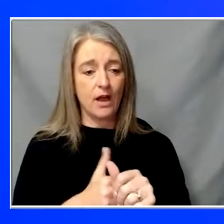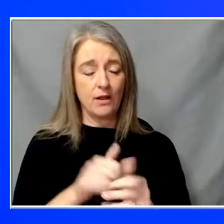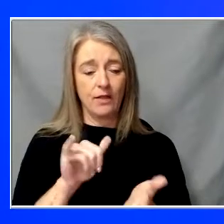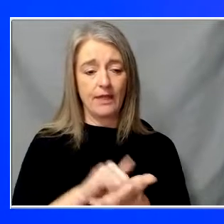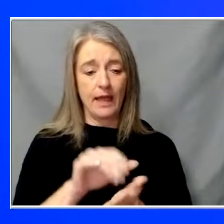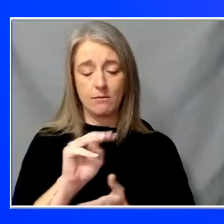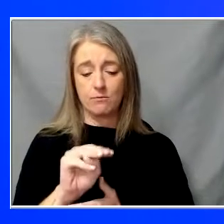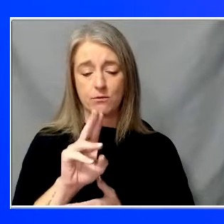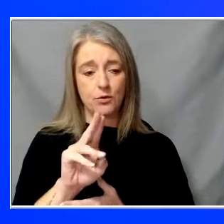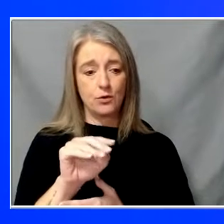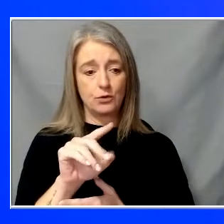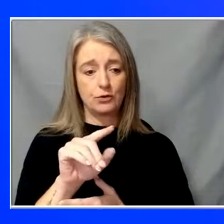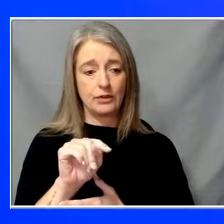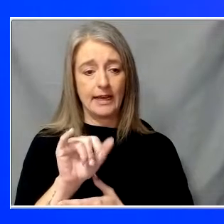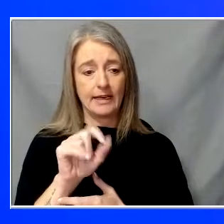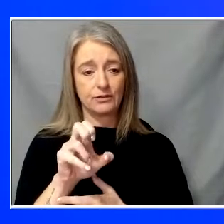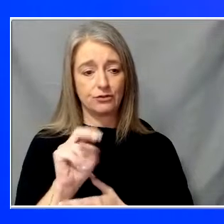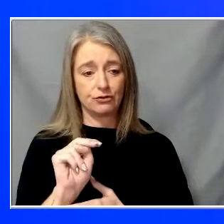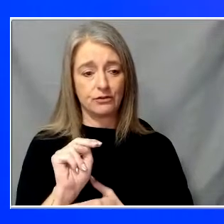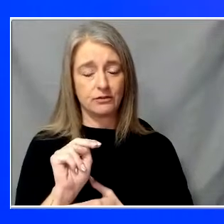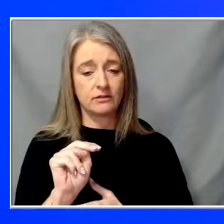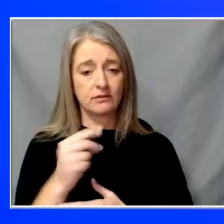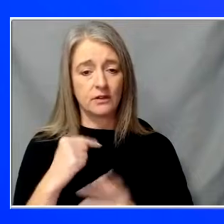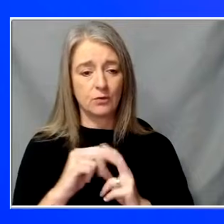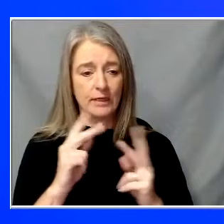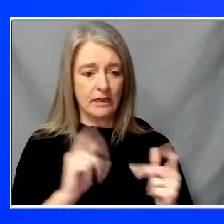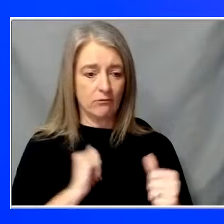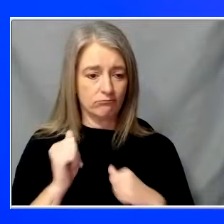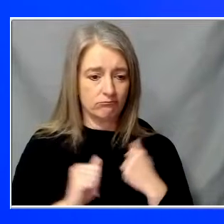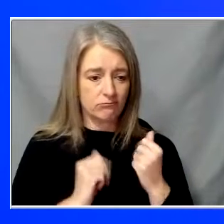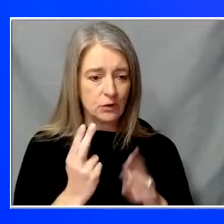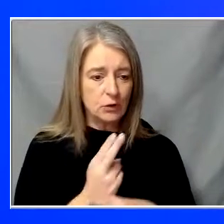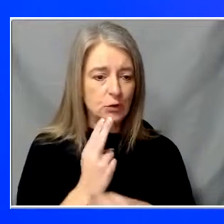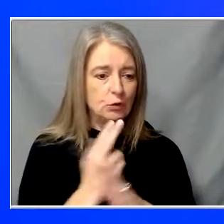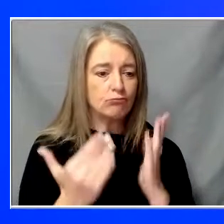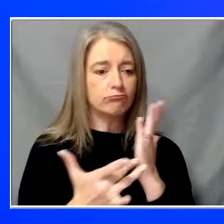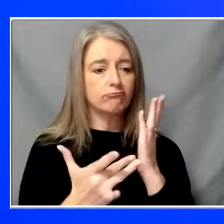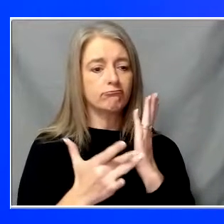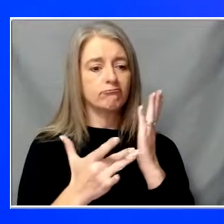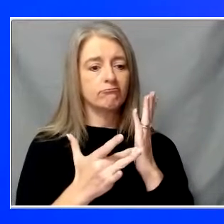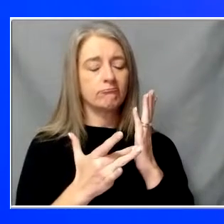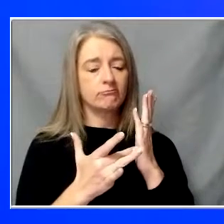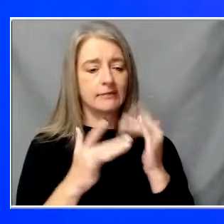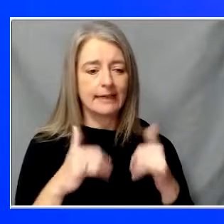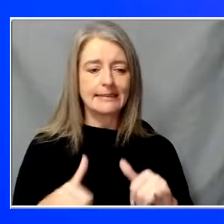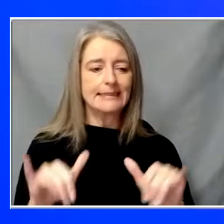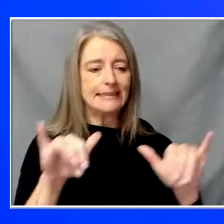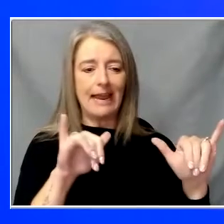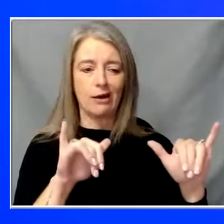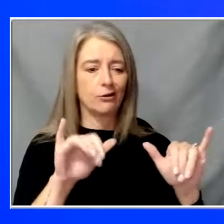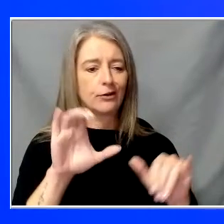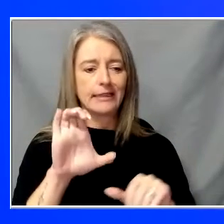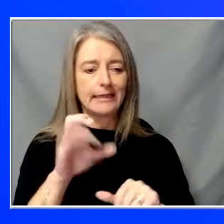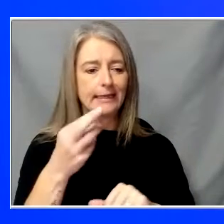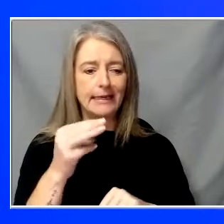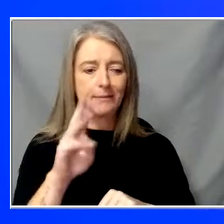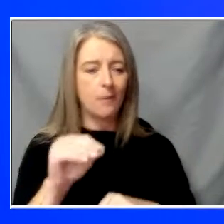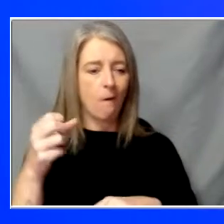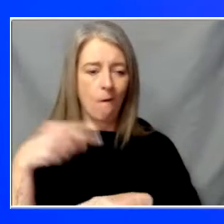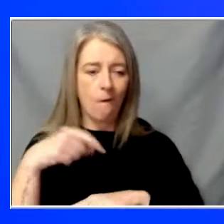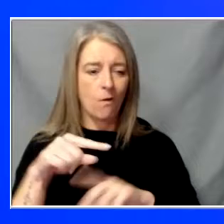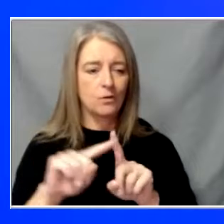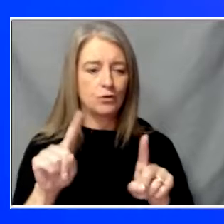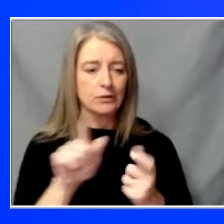can very, very aggressive use today's new technology, not a standard chemotherapy, use a targeted treatment. So